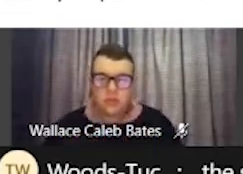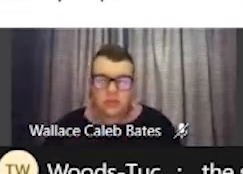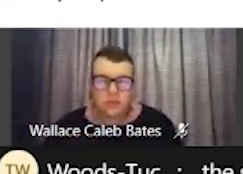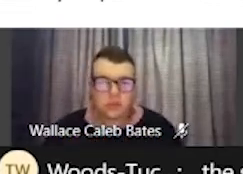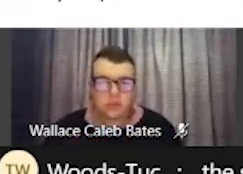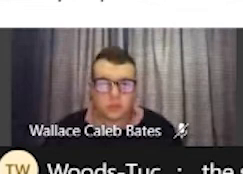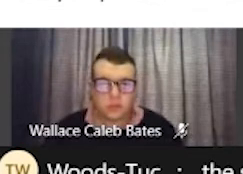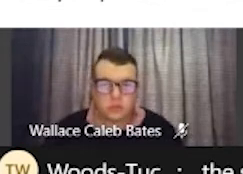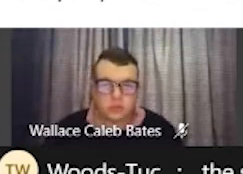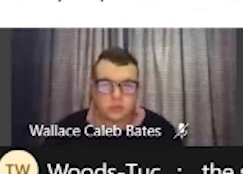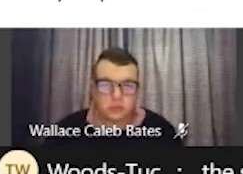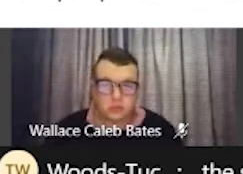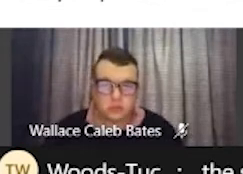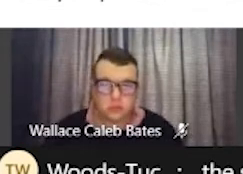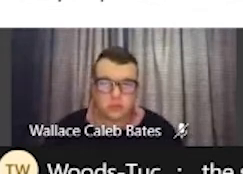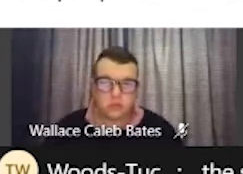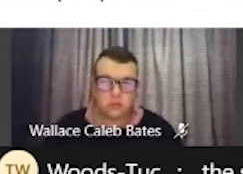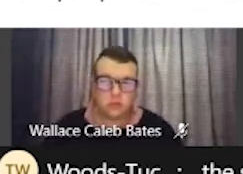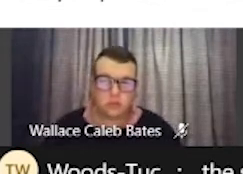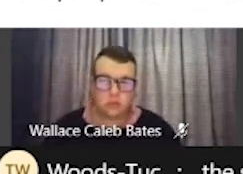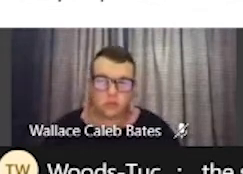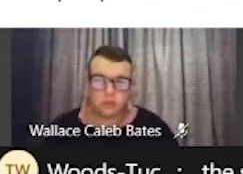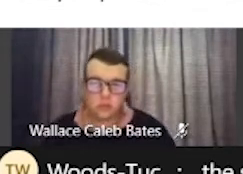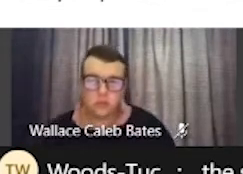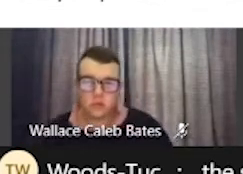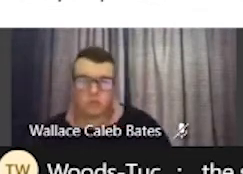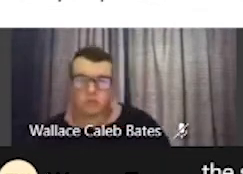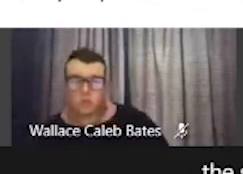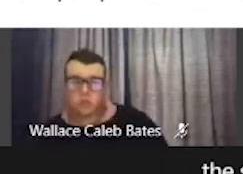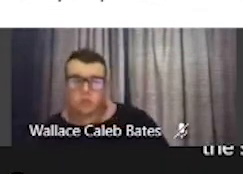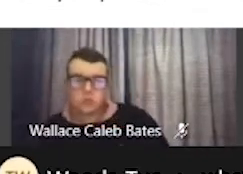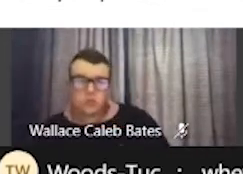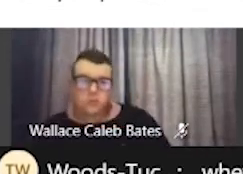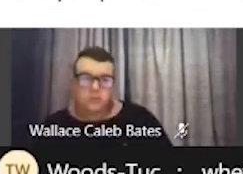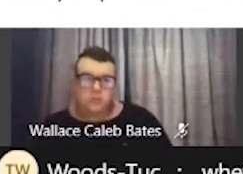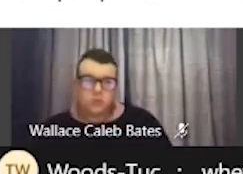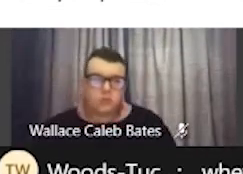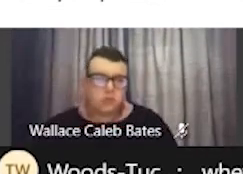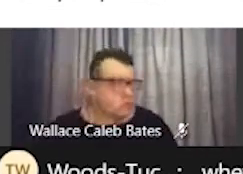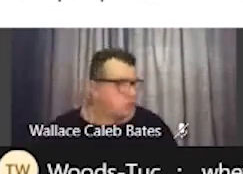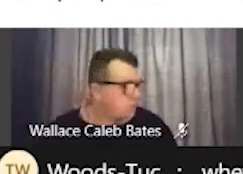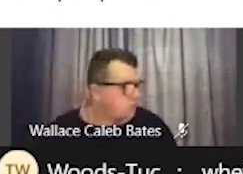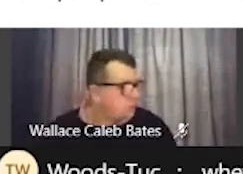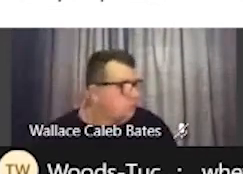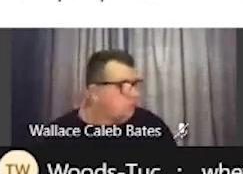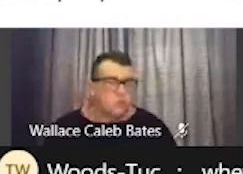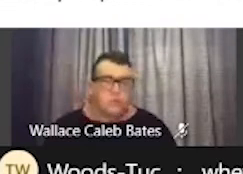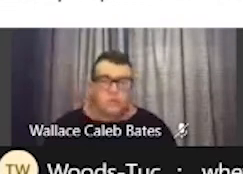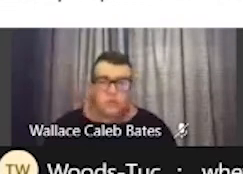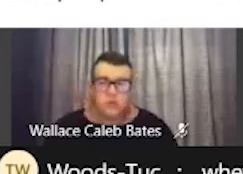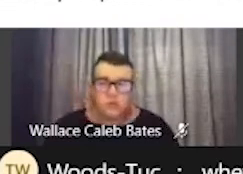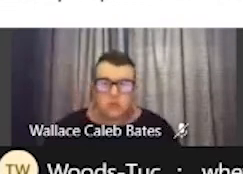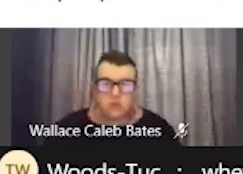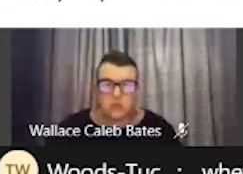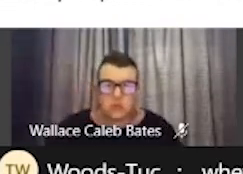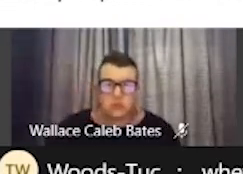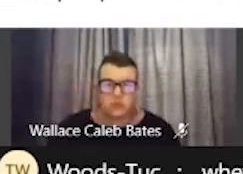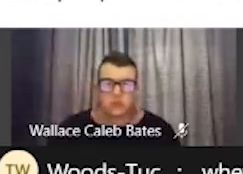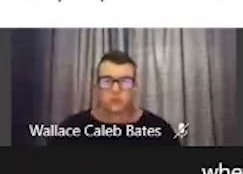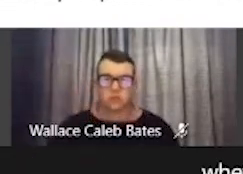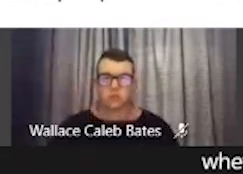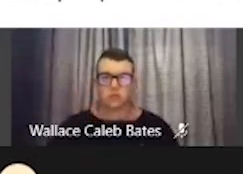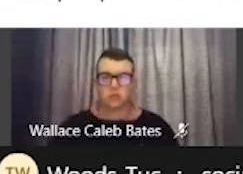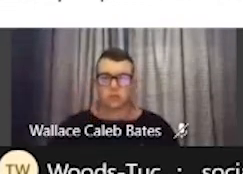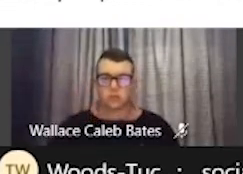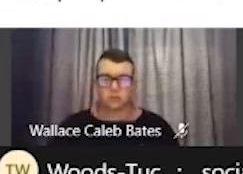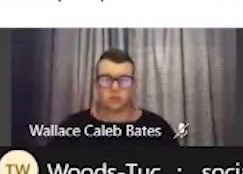were part of a lower socioeconomic status, meaning that students received free and reduced lunch,